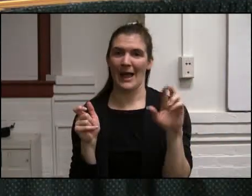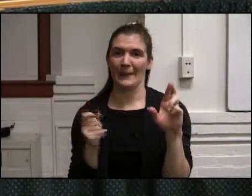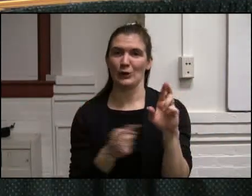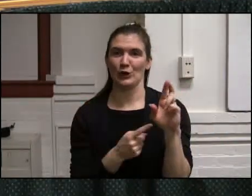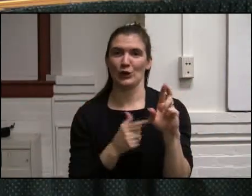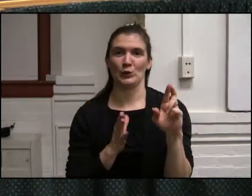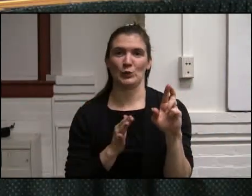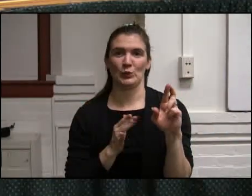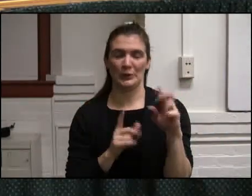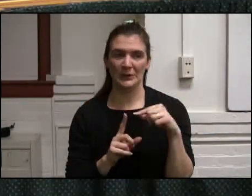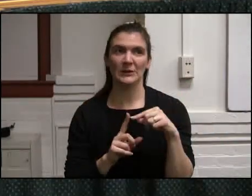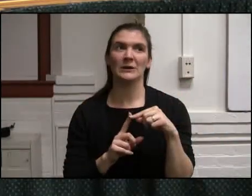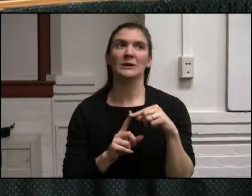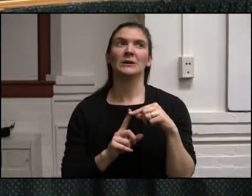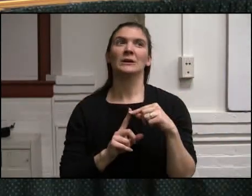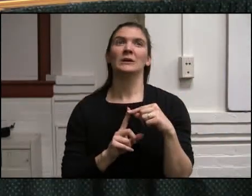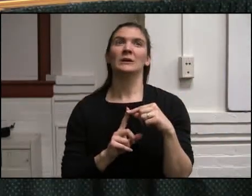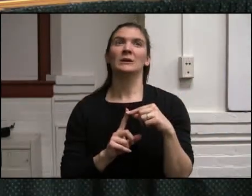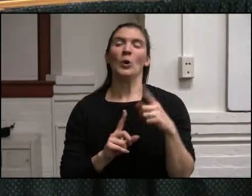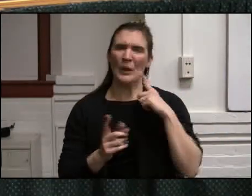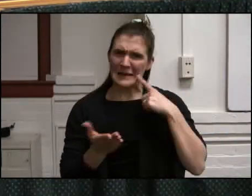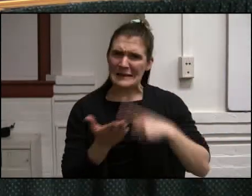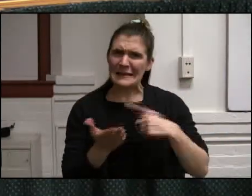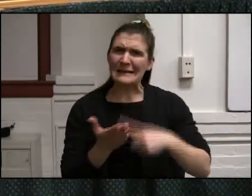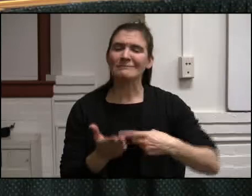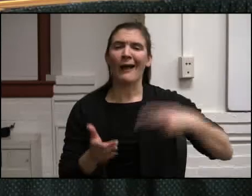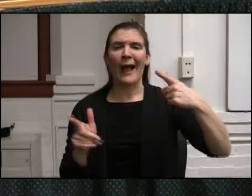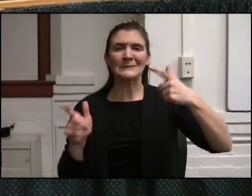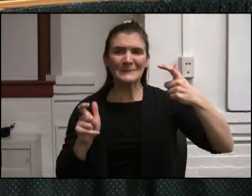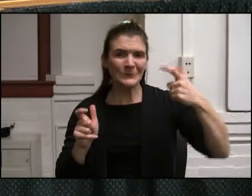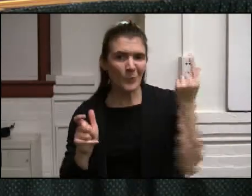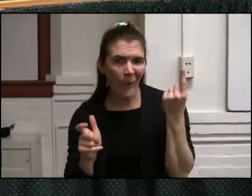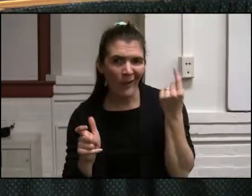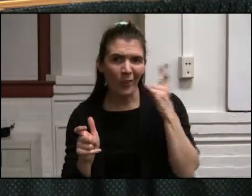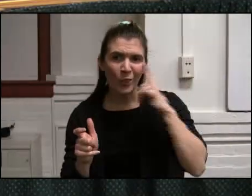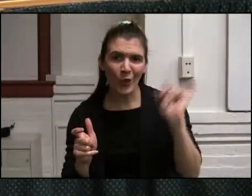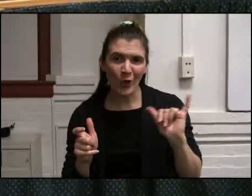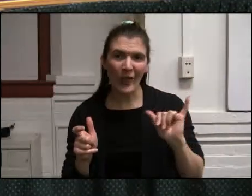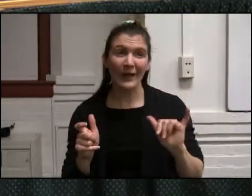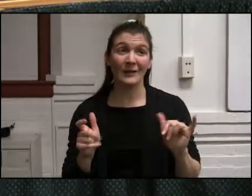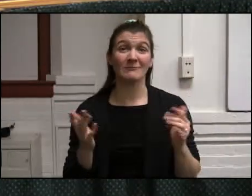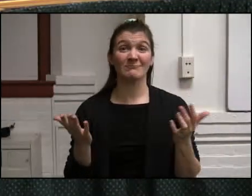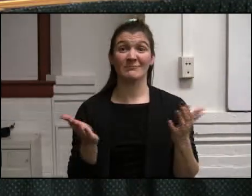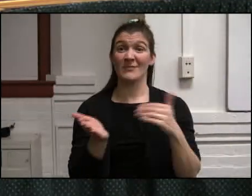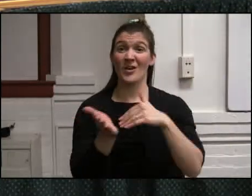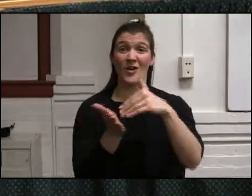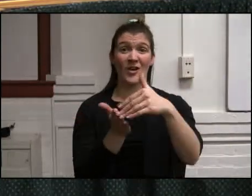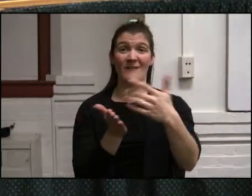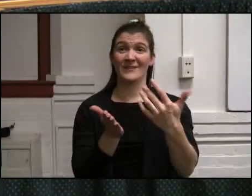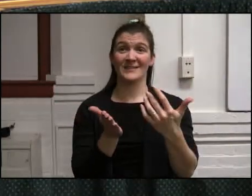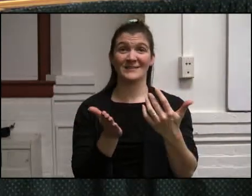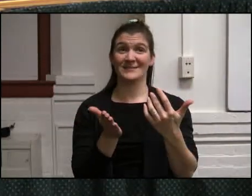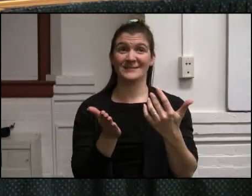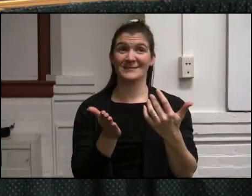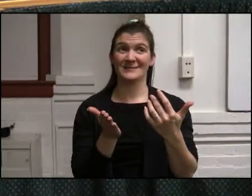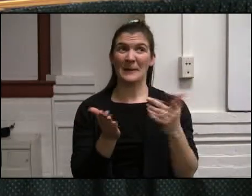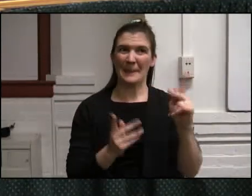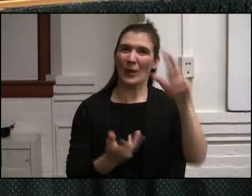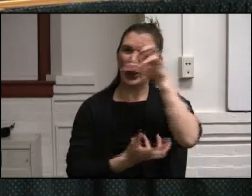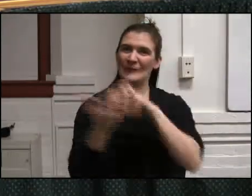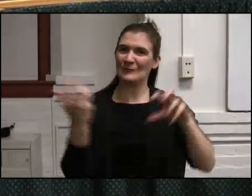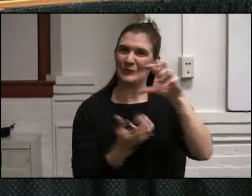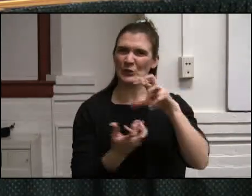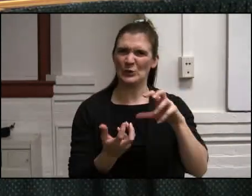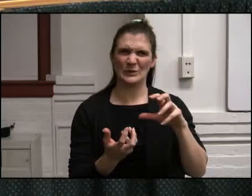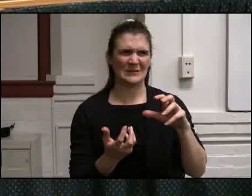in sort of broad terms about high-speed internet, and I think a lot of the time there's a confusion